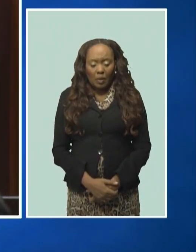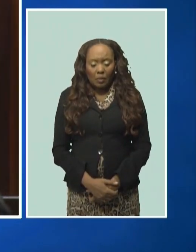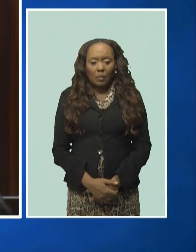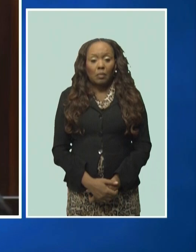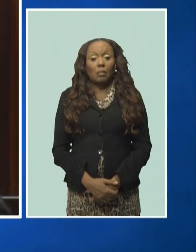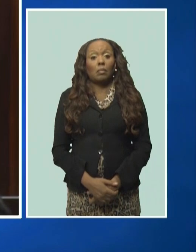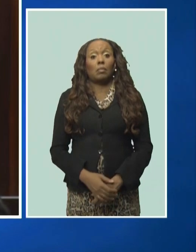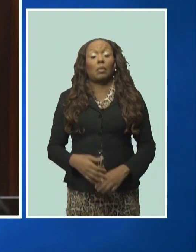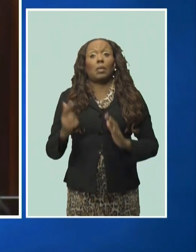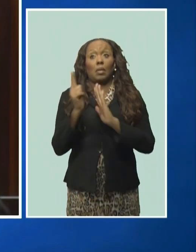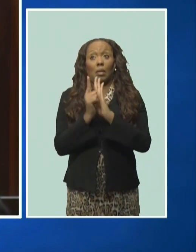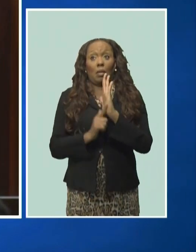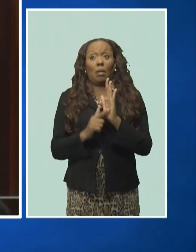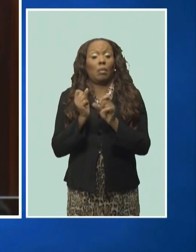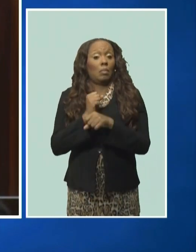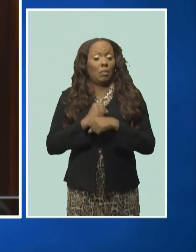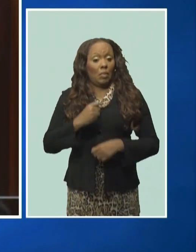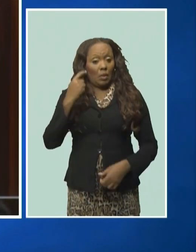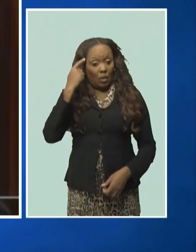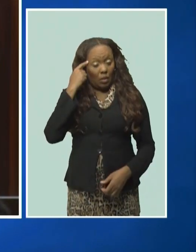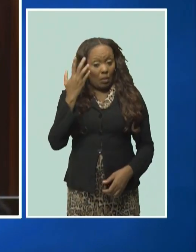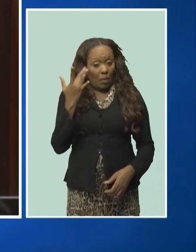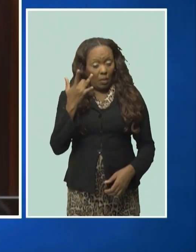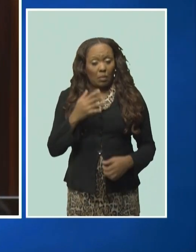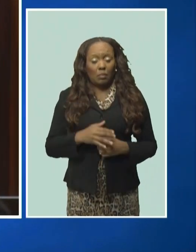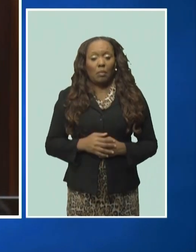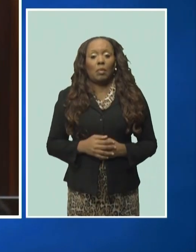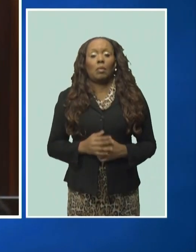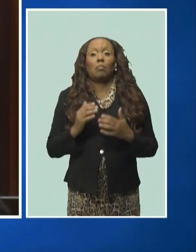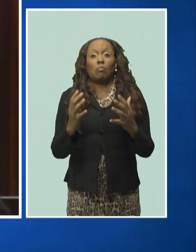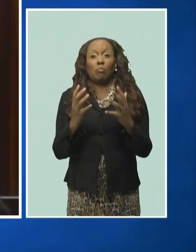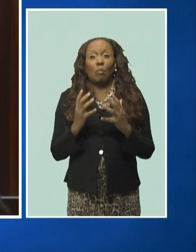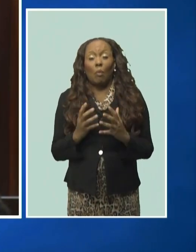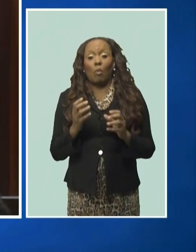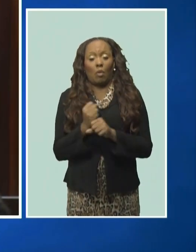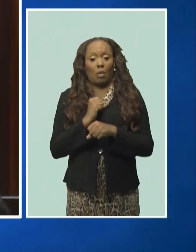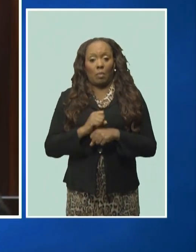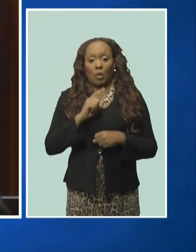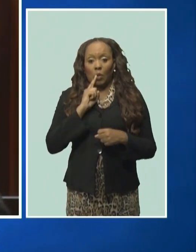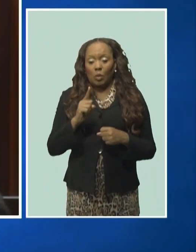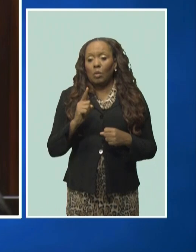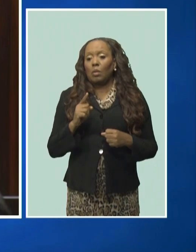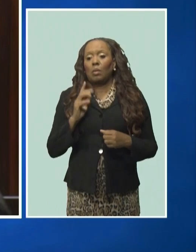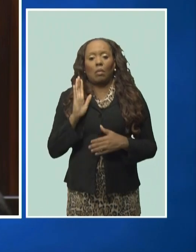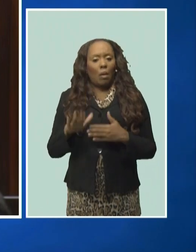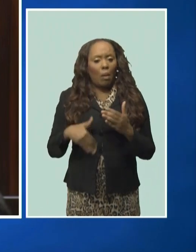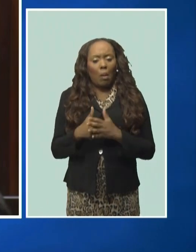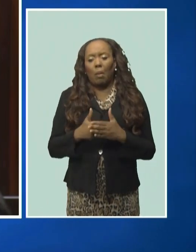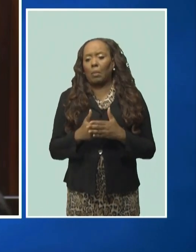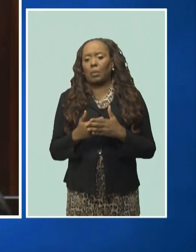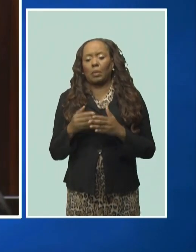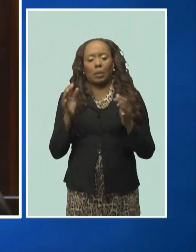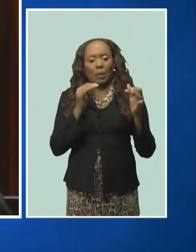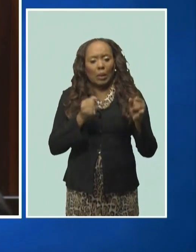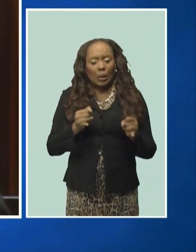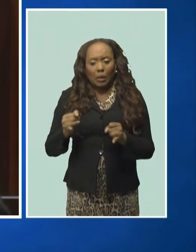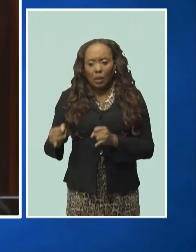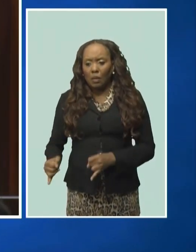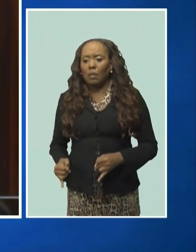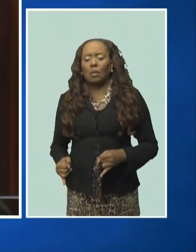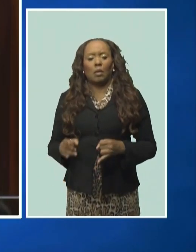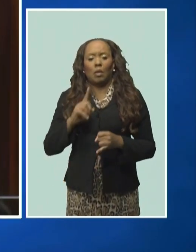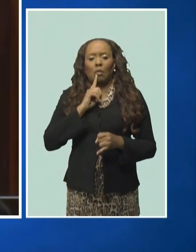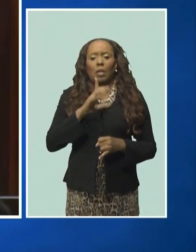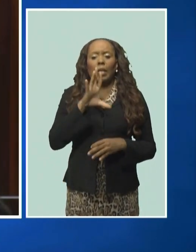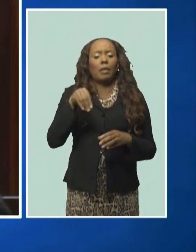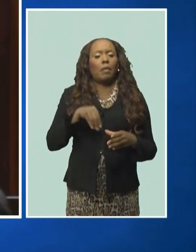proper sense, sir, because you want well-rounded individuals. In fact, national duty is also defined to